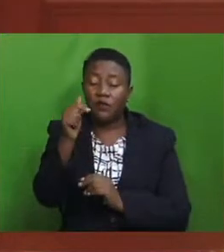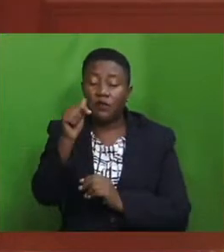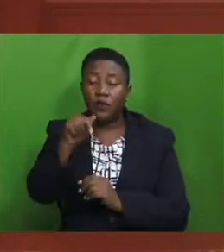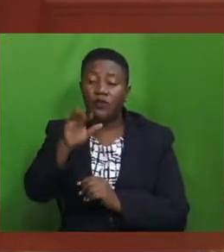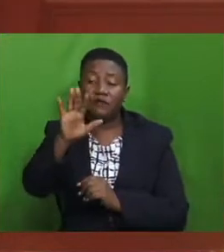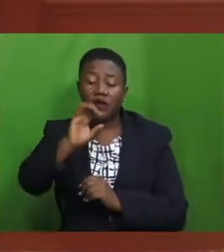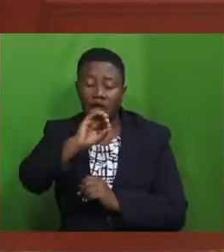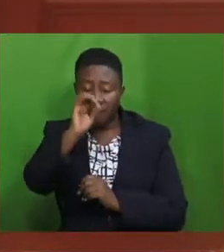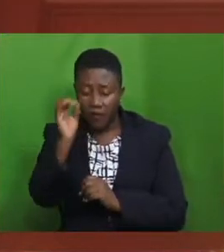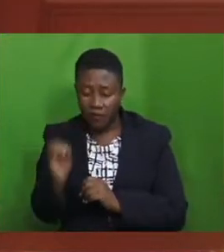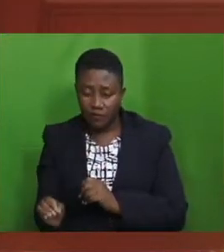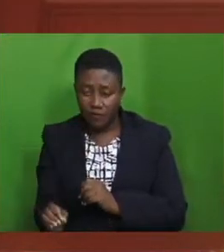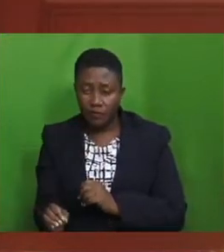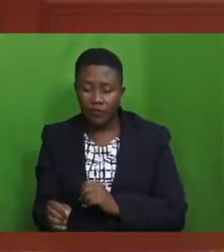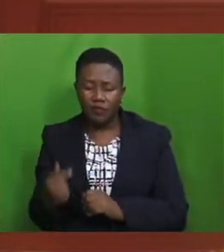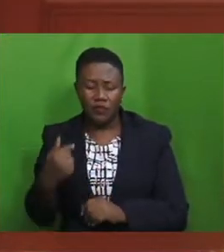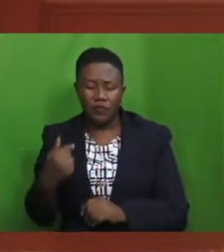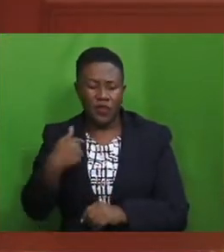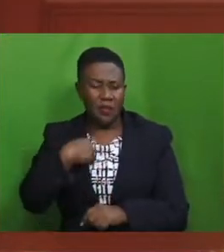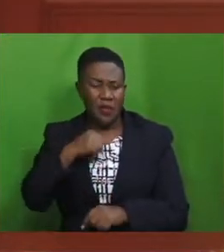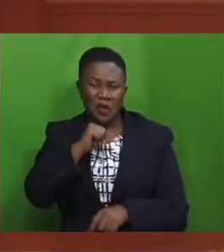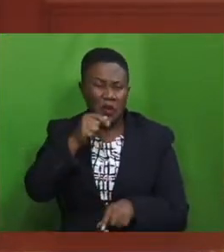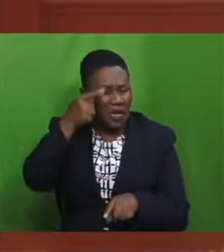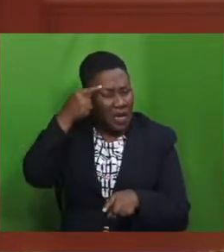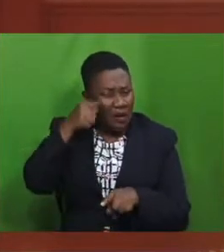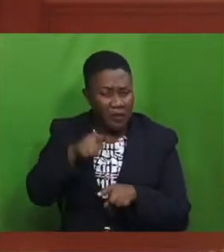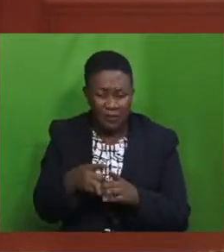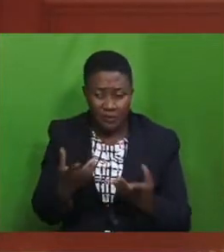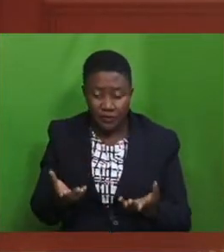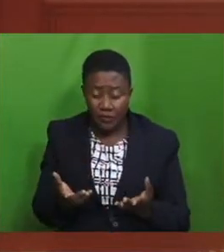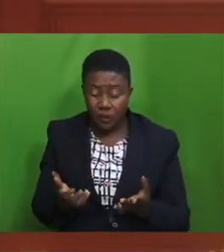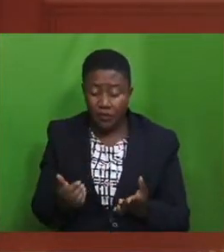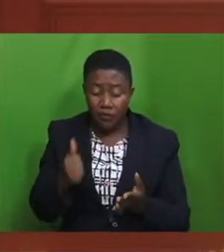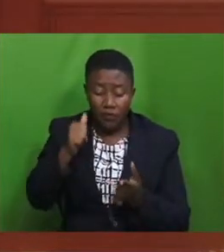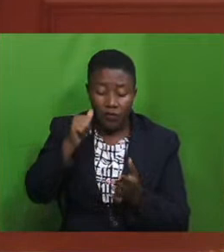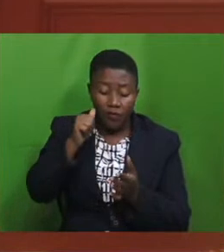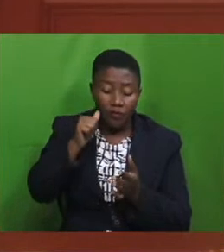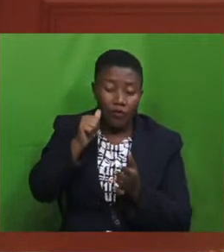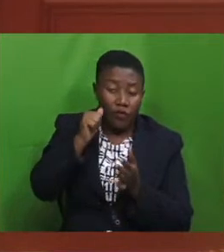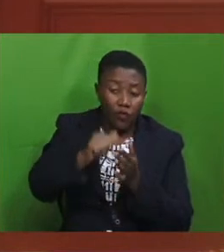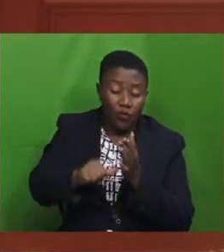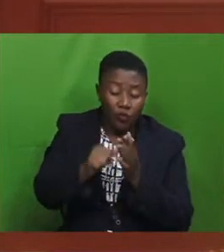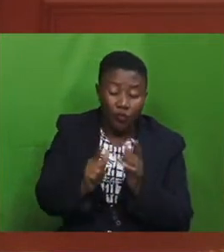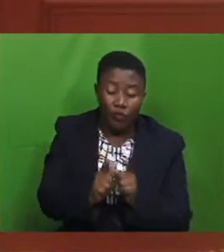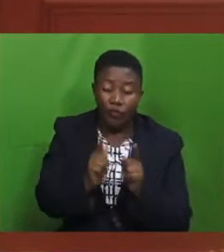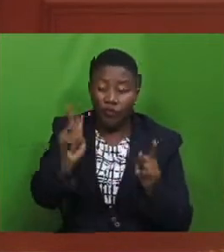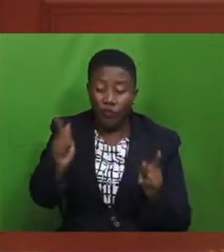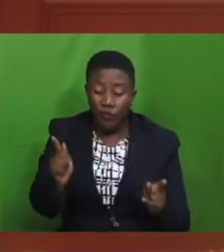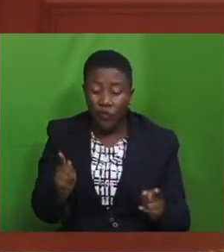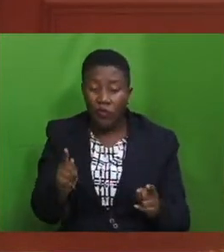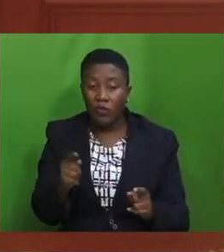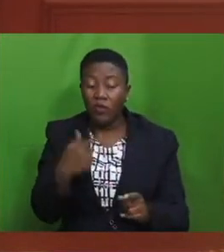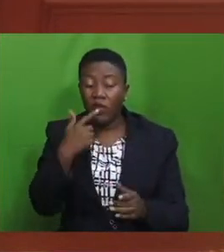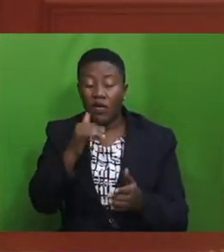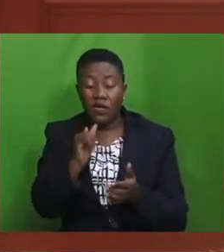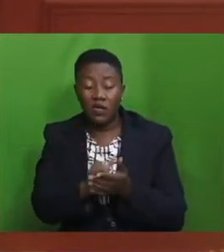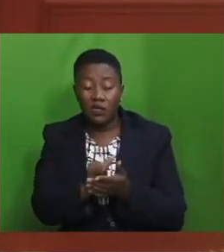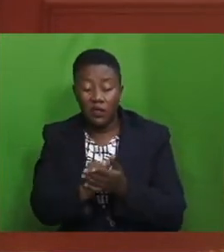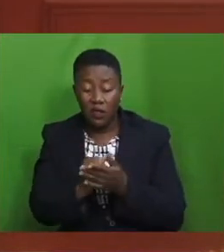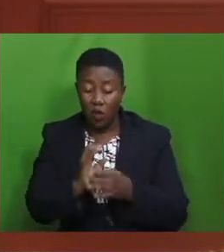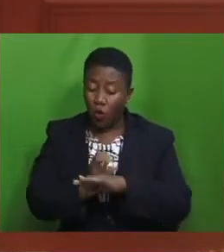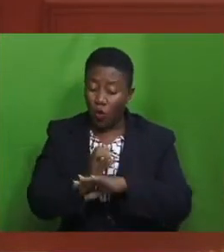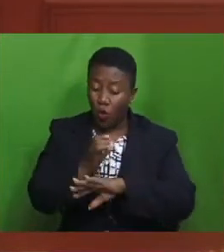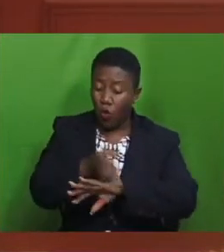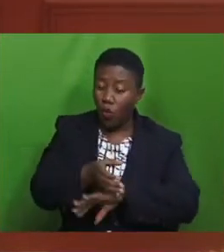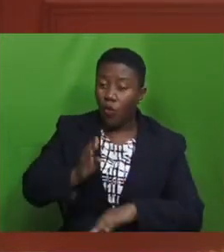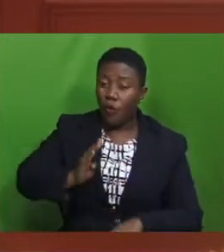15.5%. I beg to strongly disagree. The Auditor General have given us basis to be concerned that the cocoa board